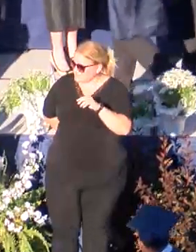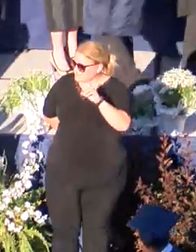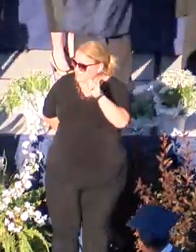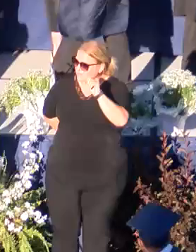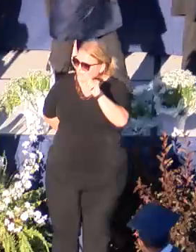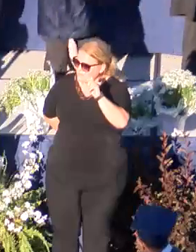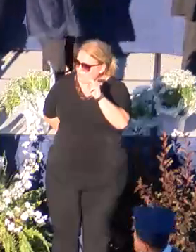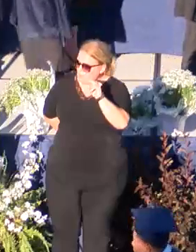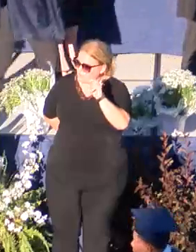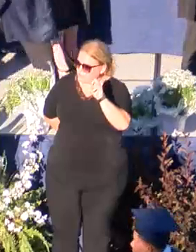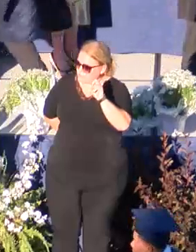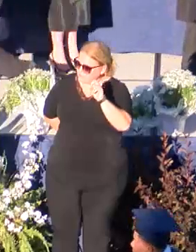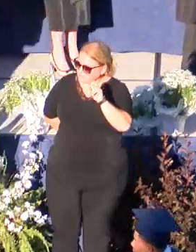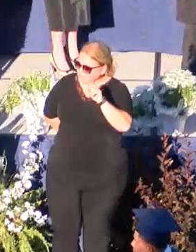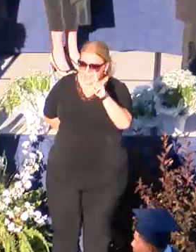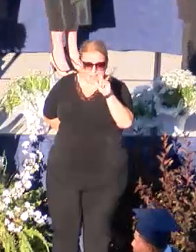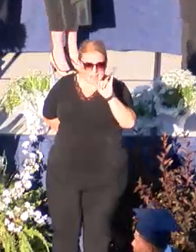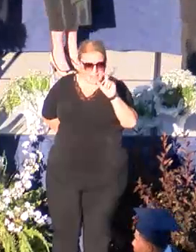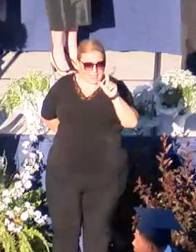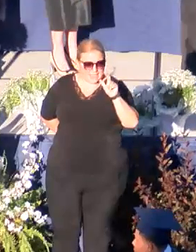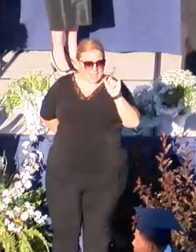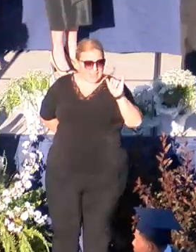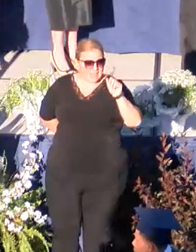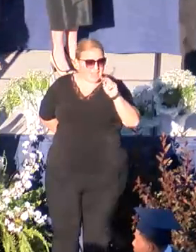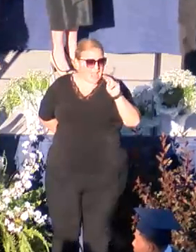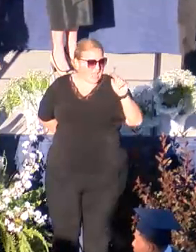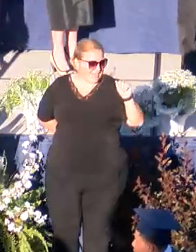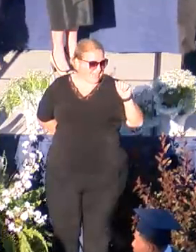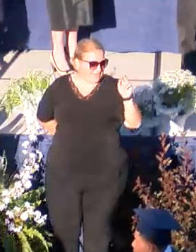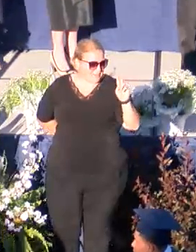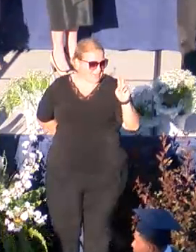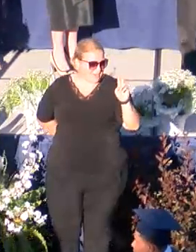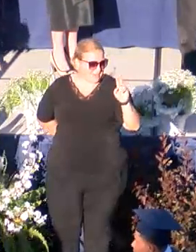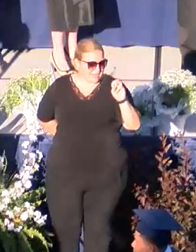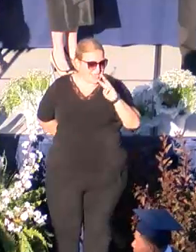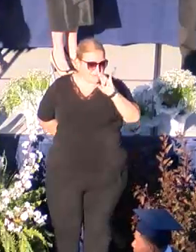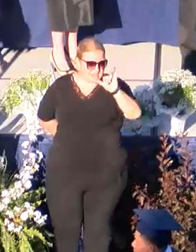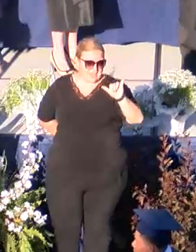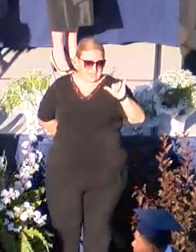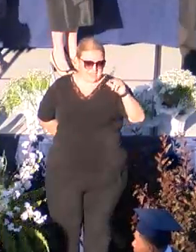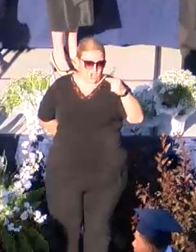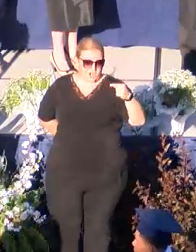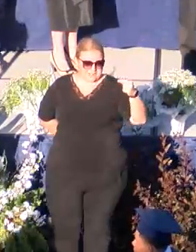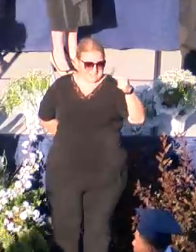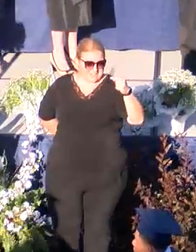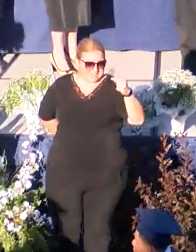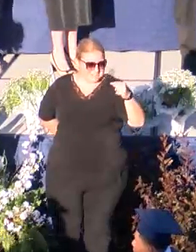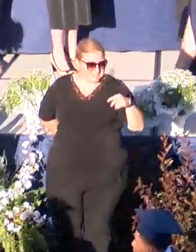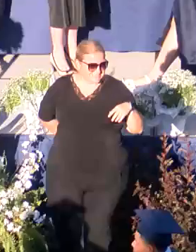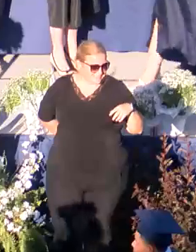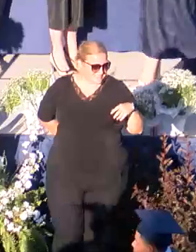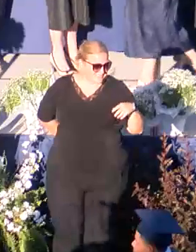Stoltenpool. Liliana Ramirez. Emily Garcia.